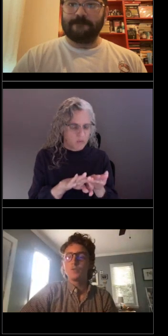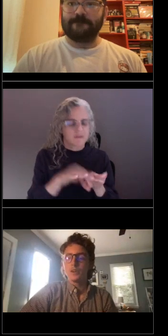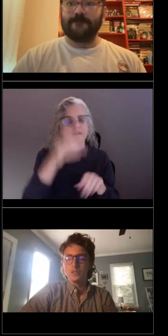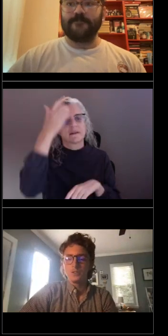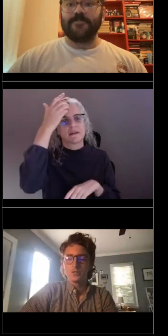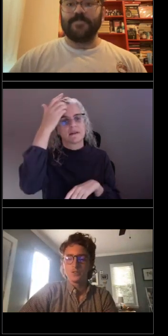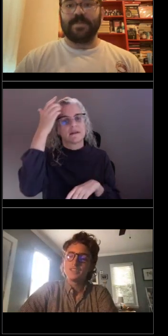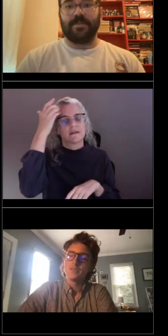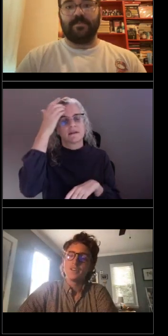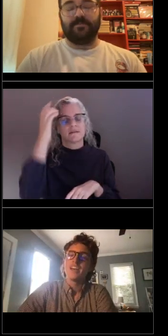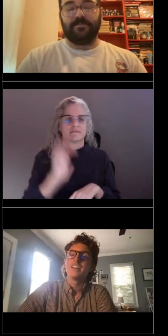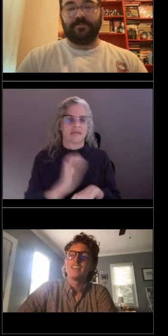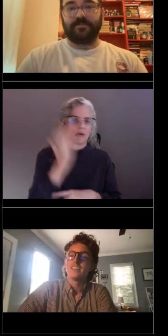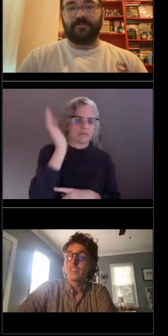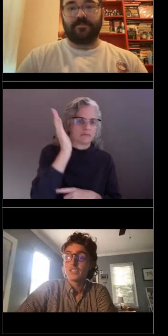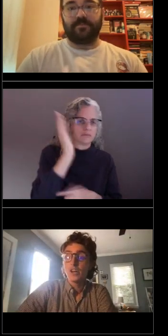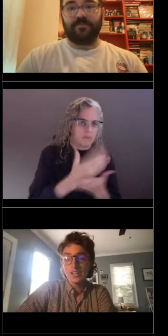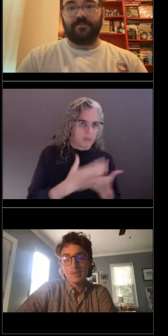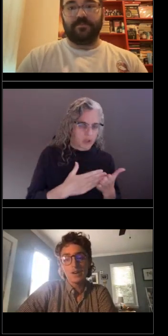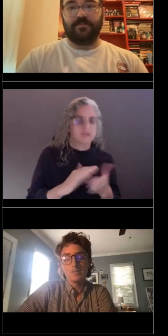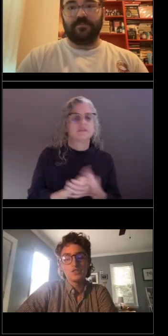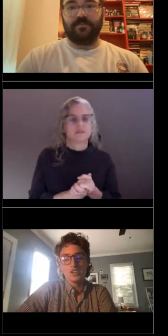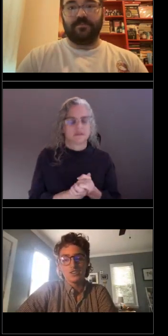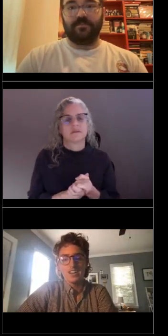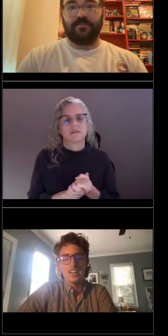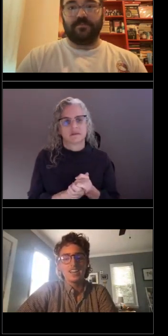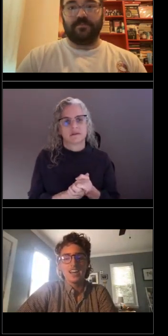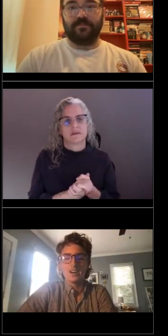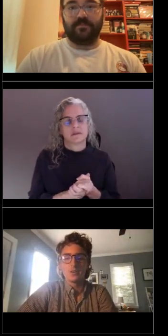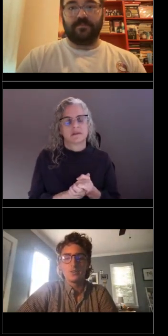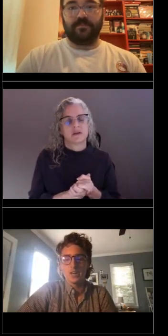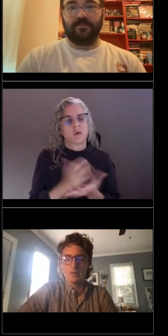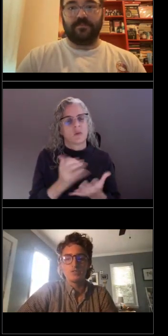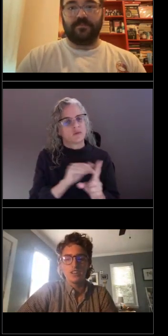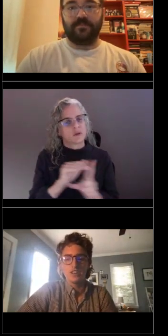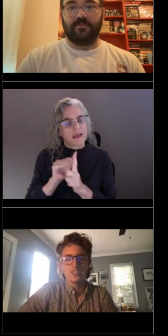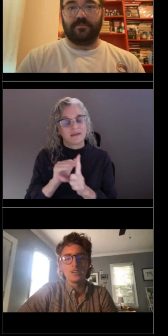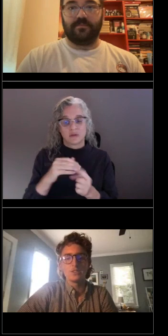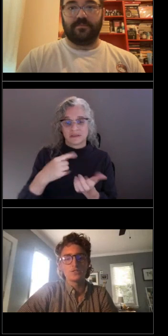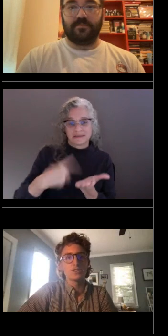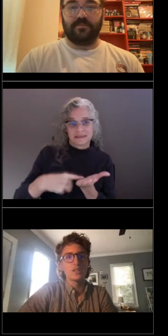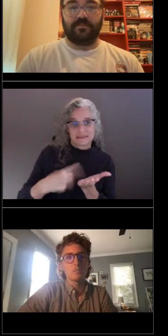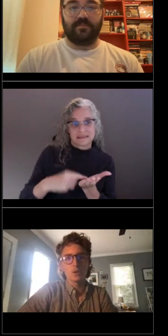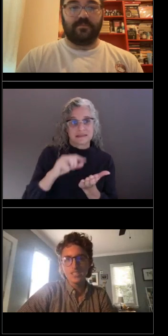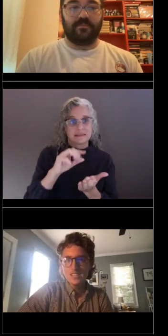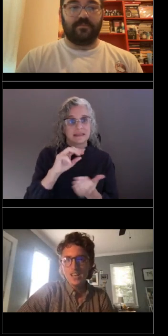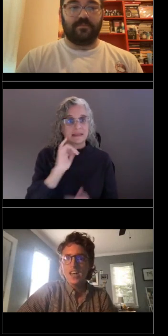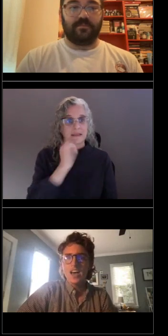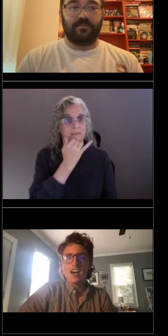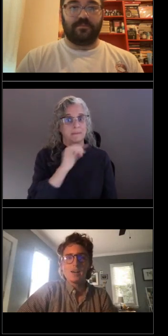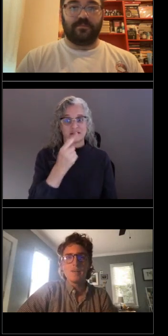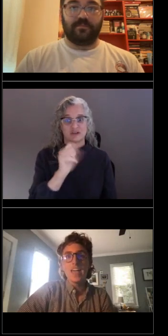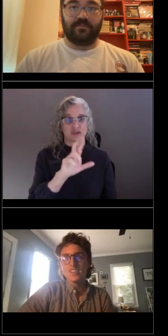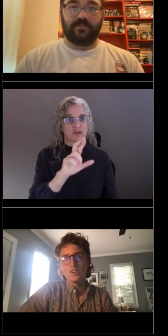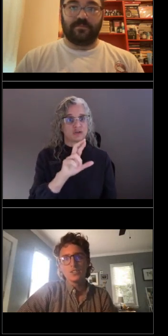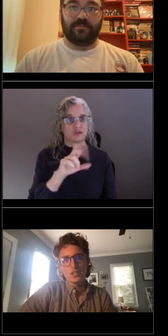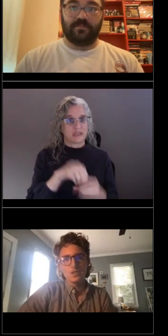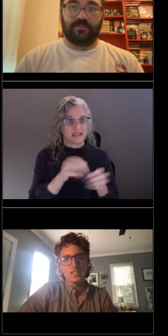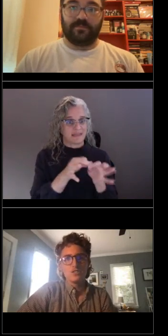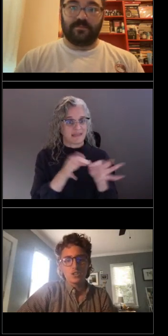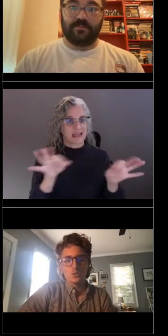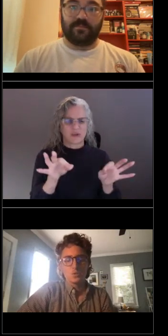we just kind of want to remind you all that talking about misgendering and how we talk about gender and language is really important.